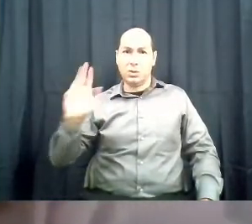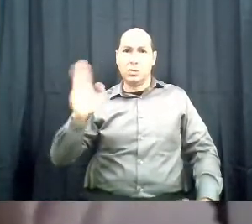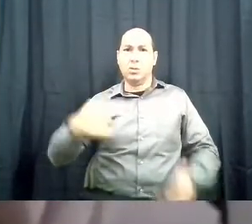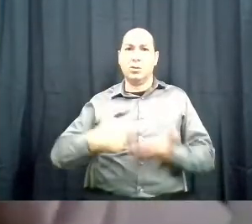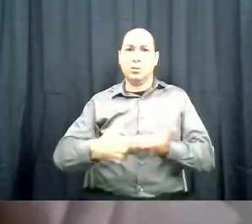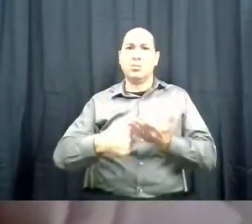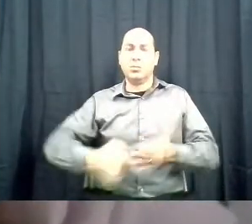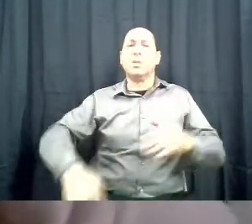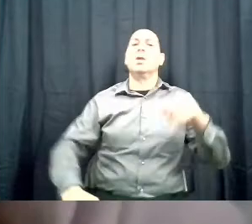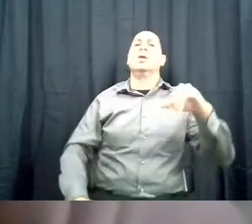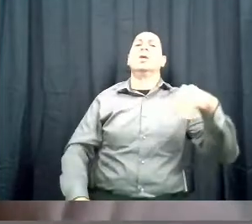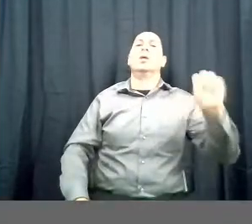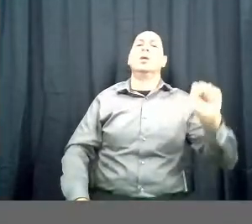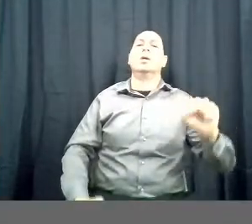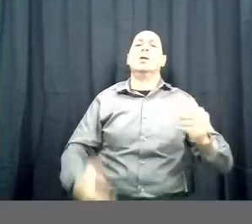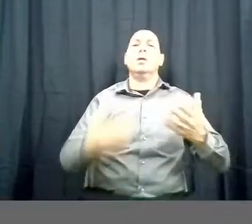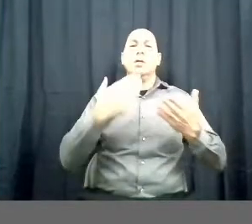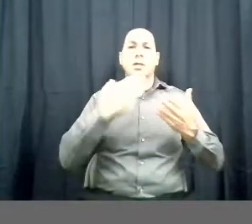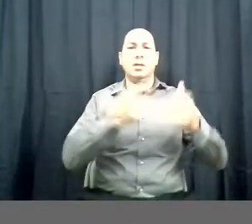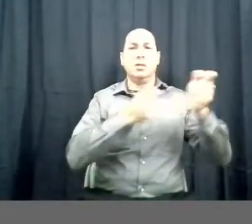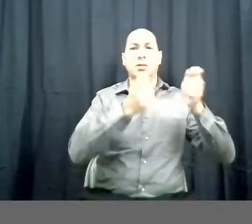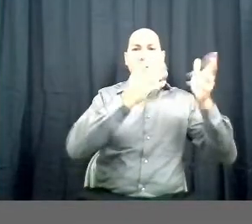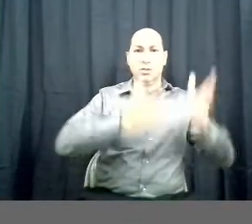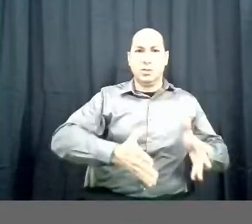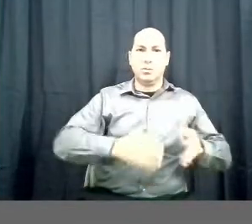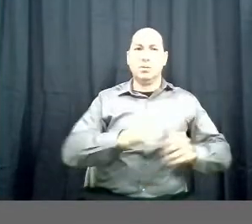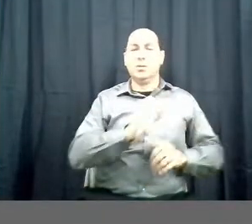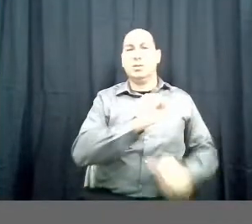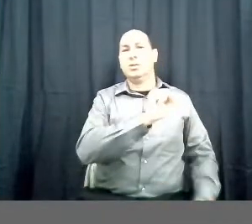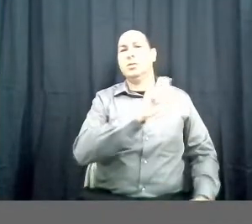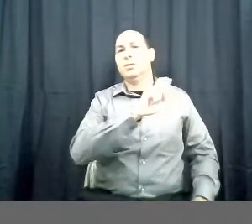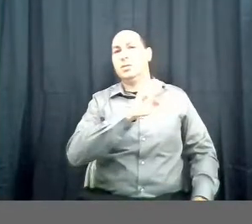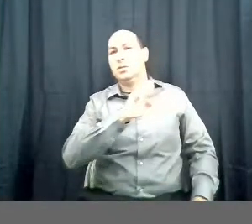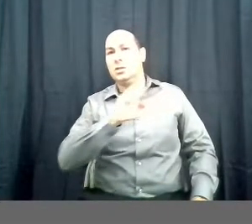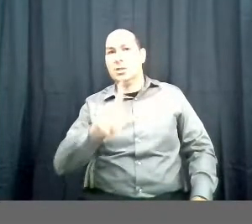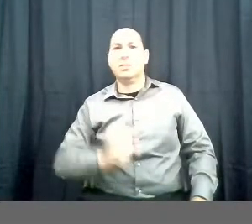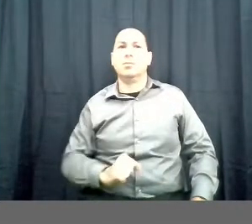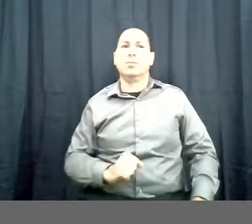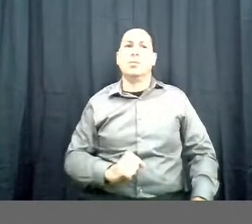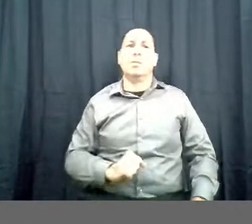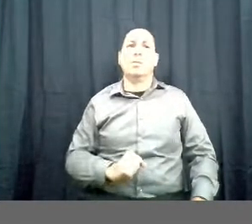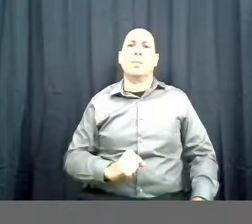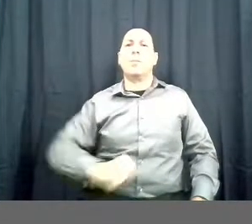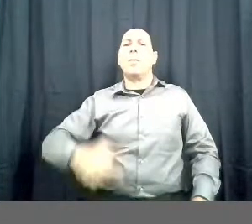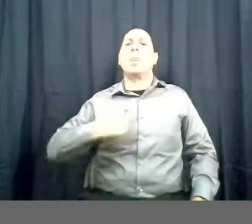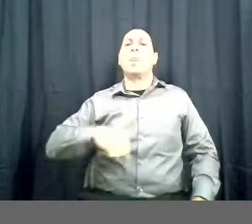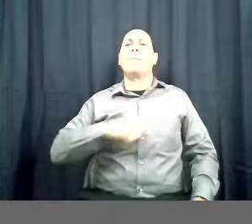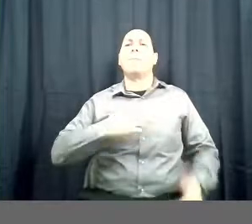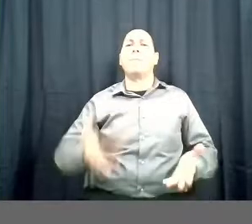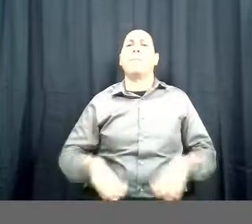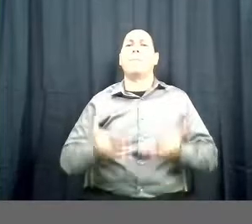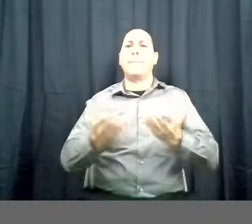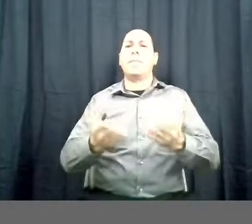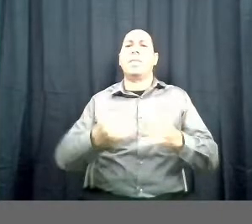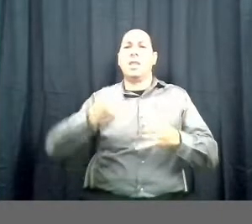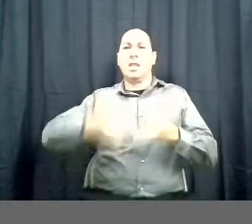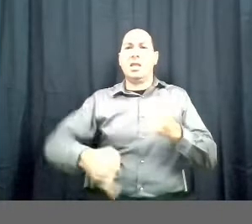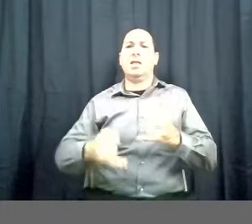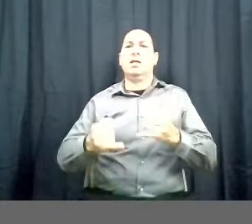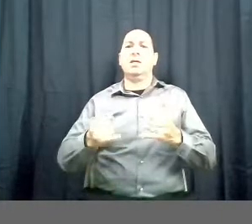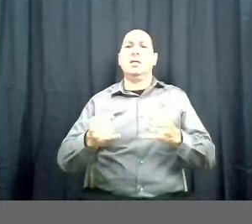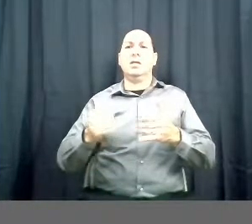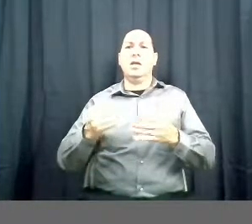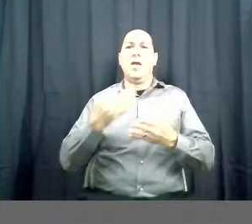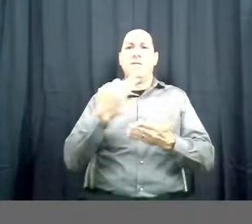Yes, thank you, Chairman Skeel. We have for the board's consideration and review the final managed care organizations